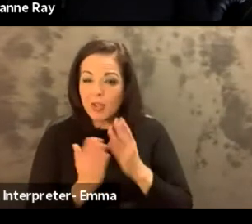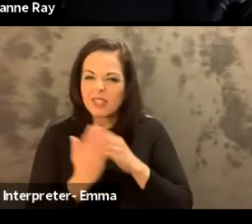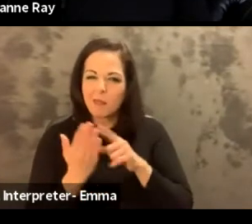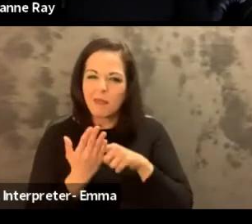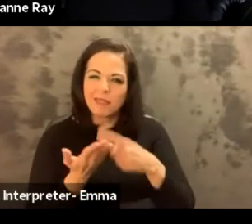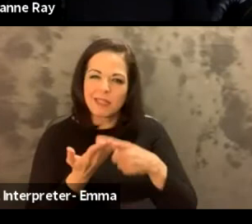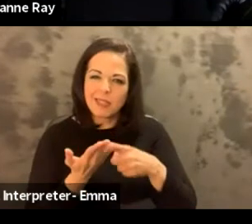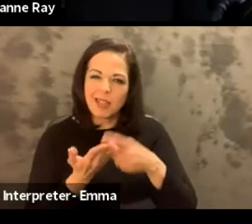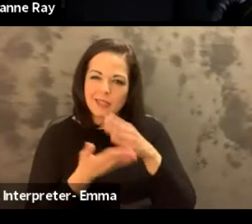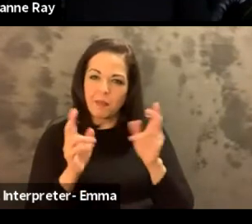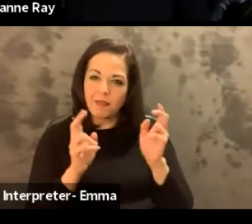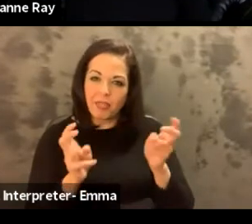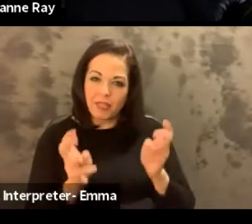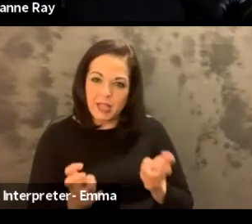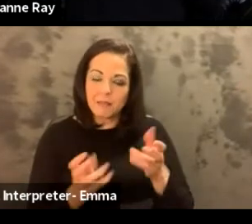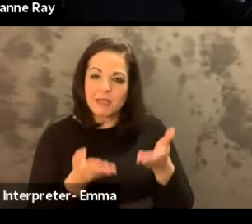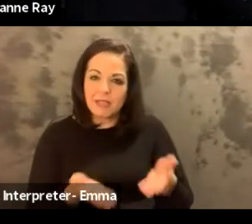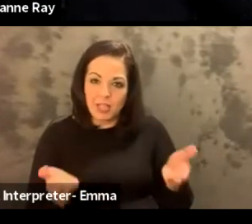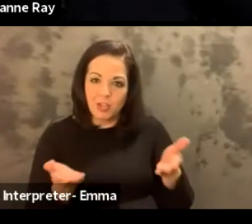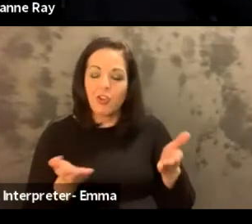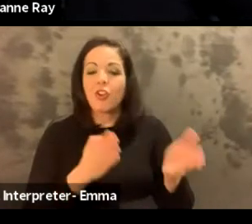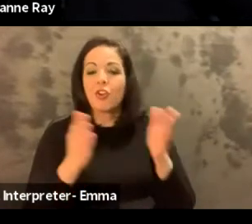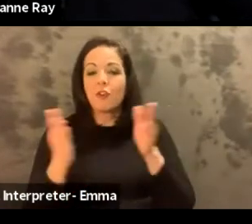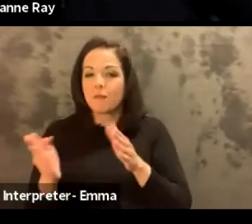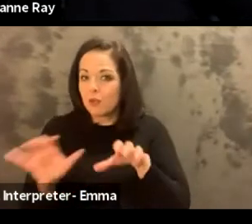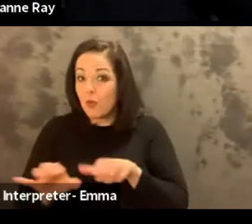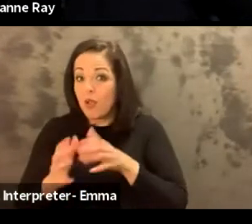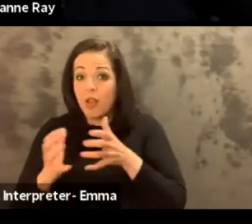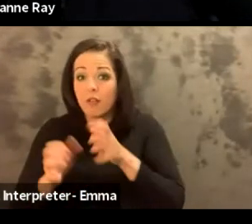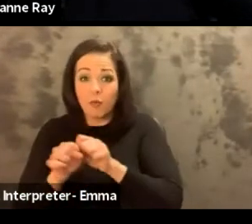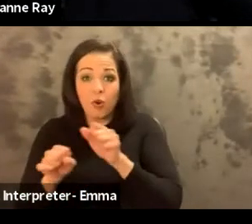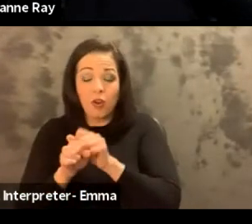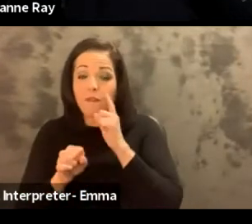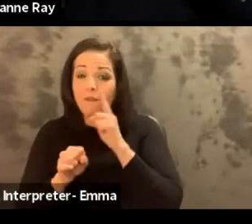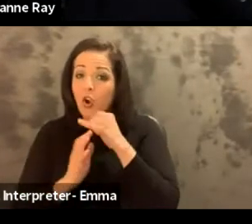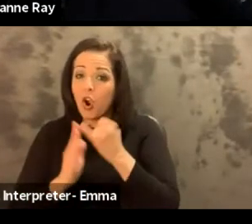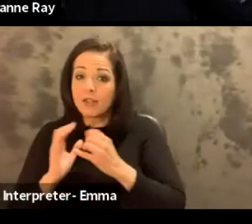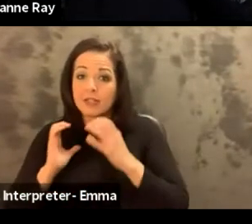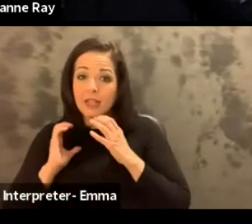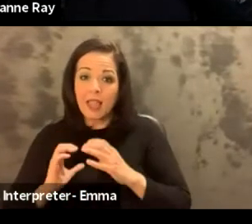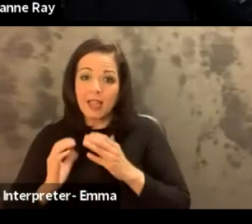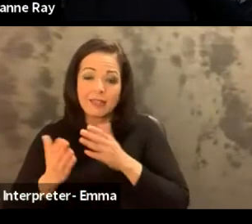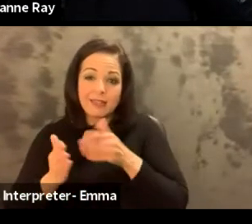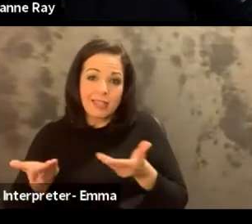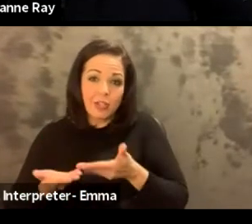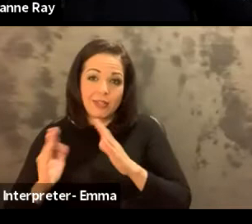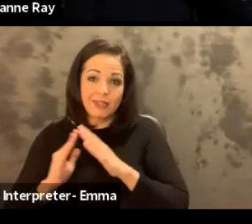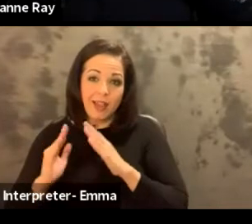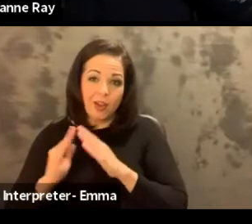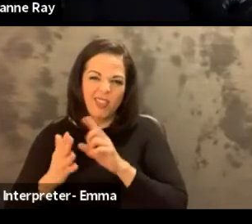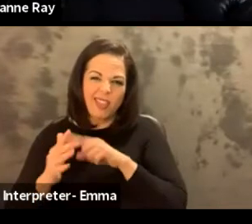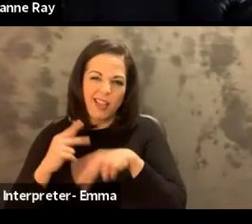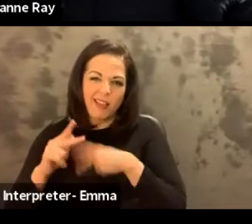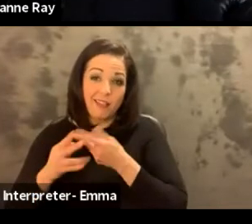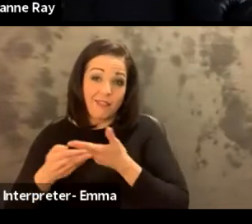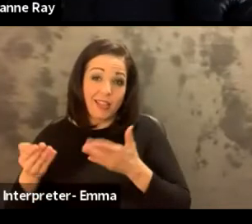these themes, doing a bunch of work for arts clients in town and that kind of thing. So that's